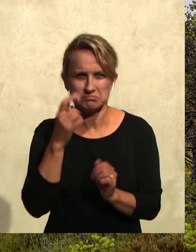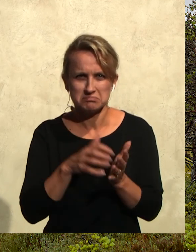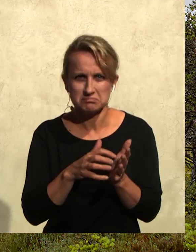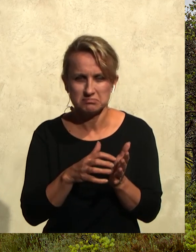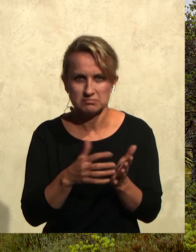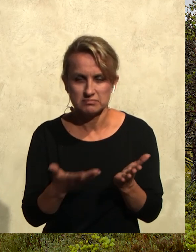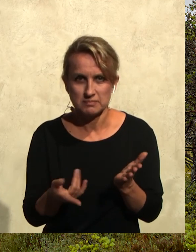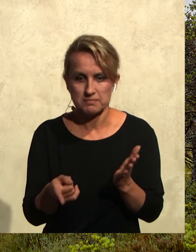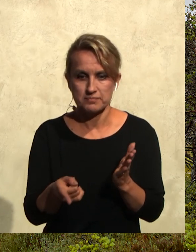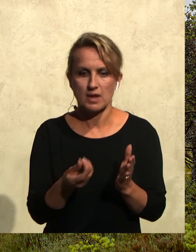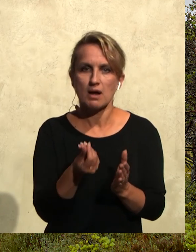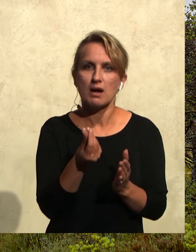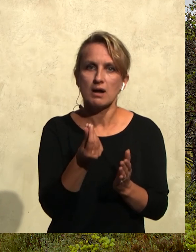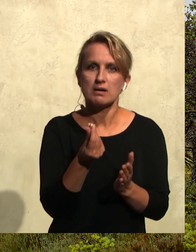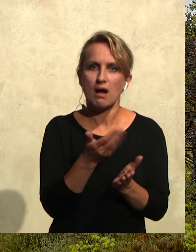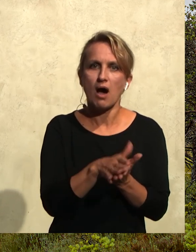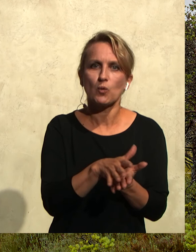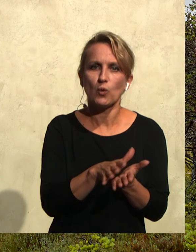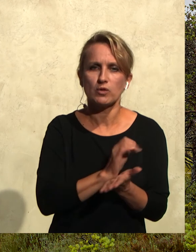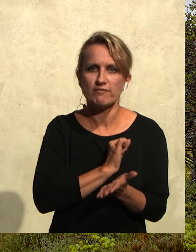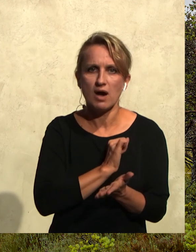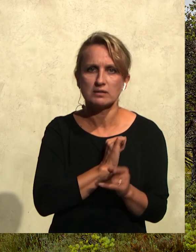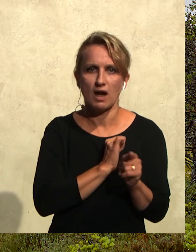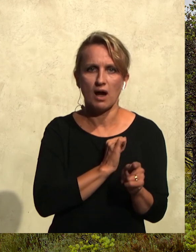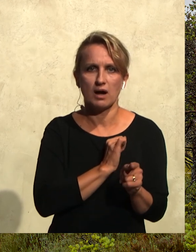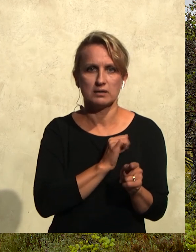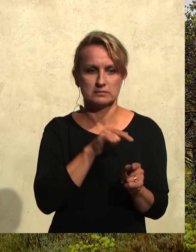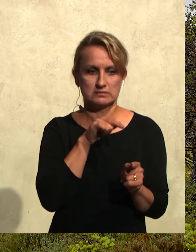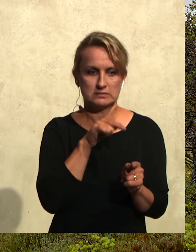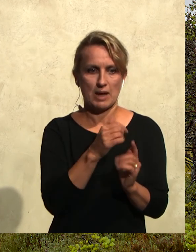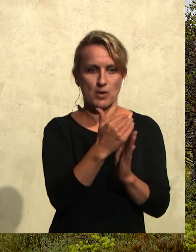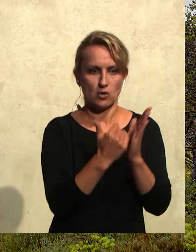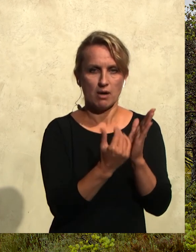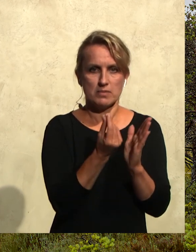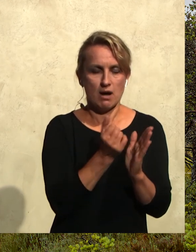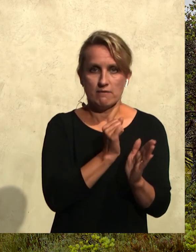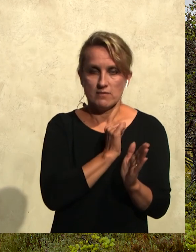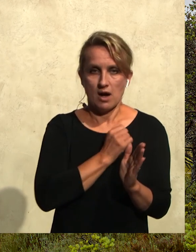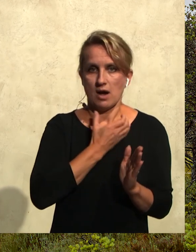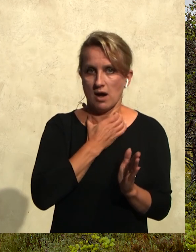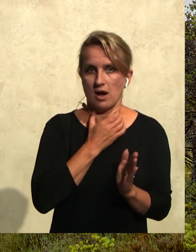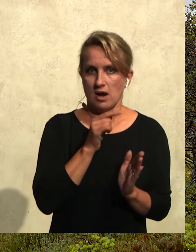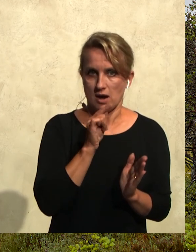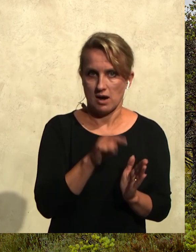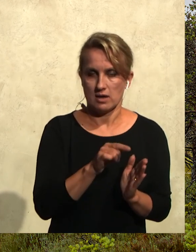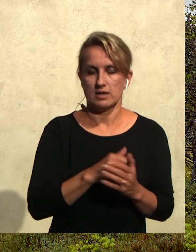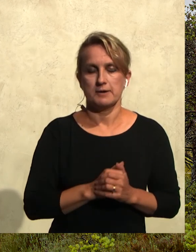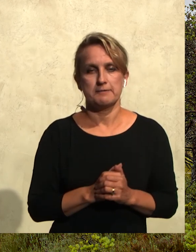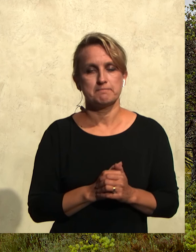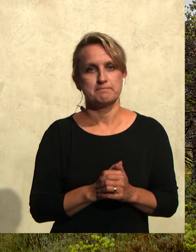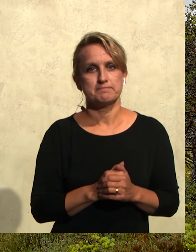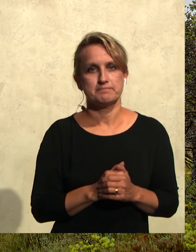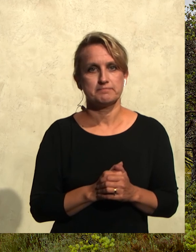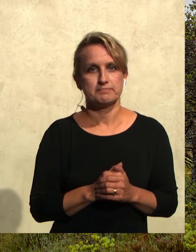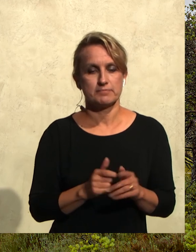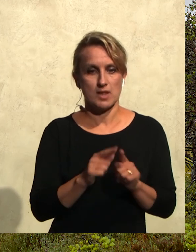Health Strategic implementation efforts, as well as ongoing early evaluation of what it was achieving or not